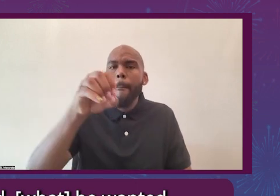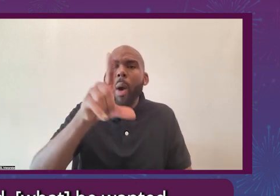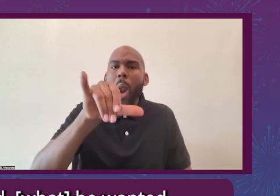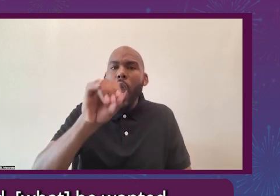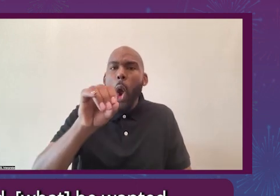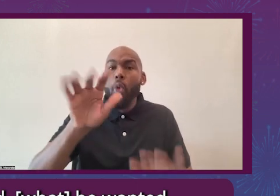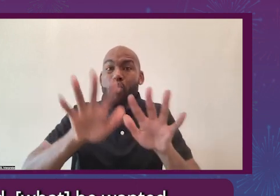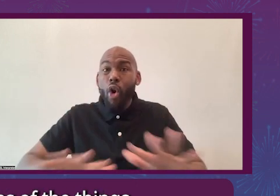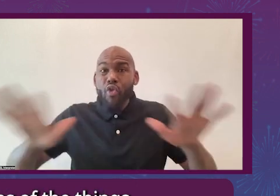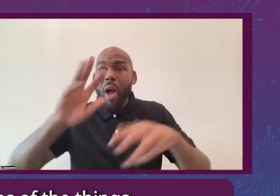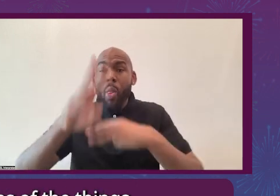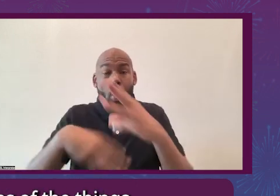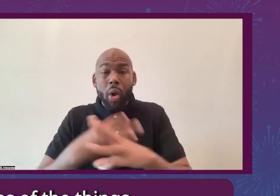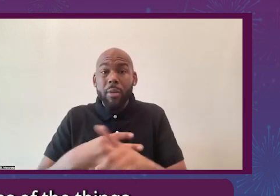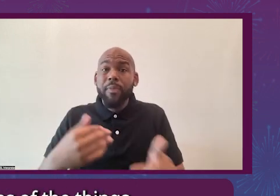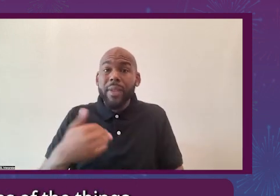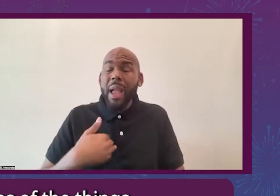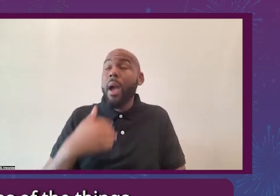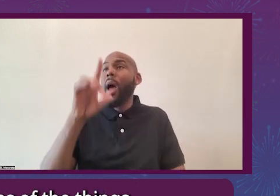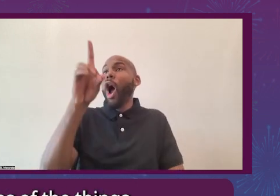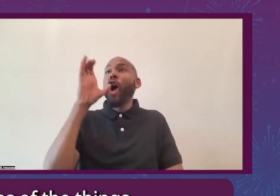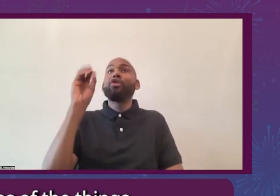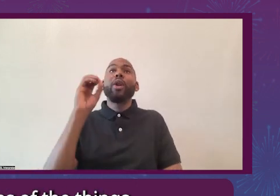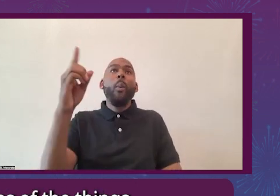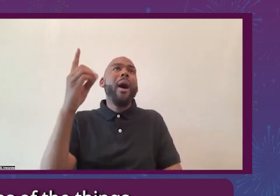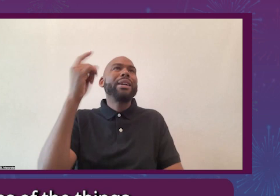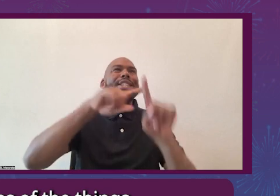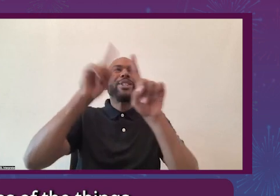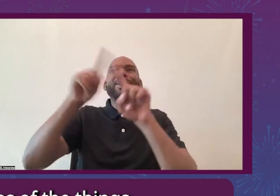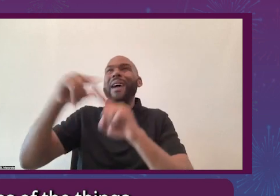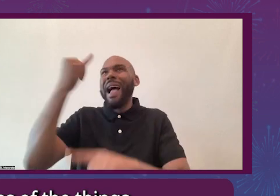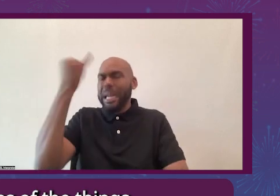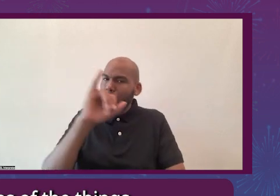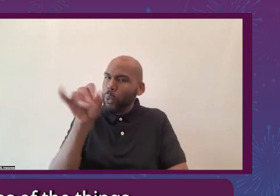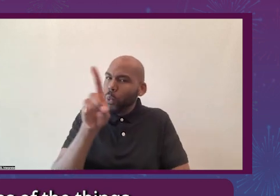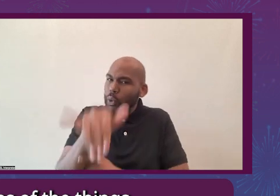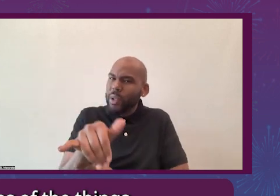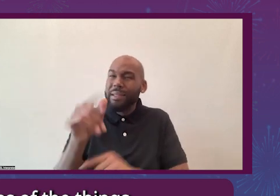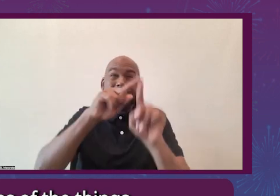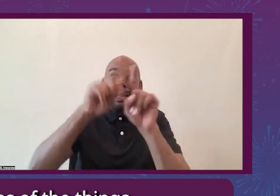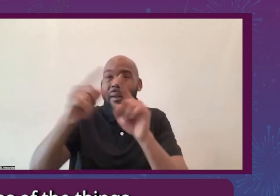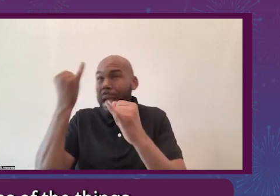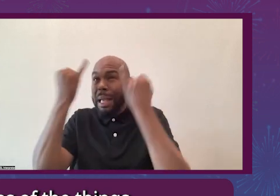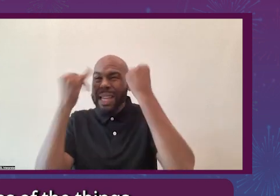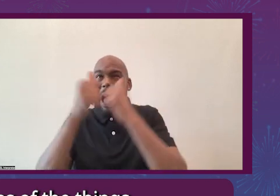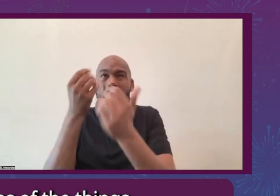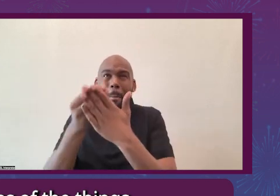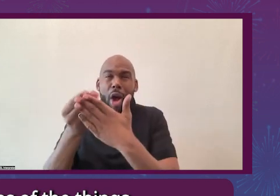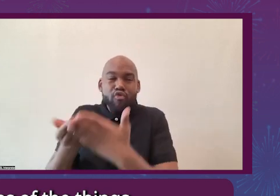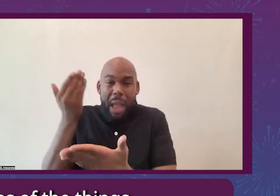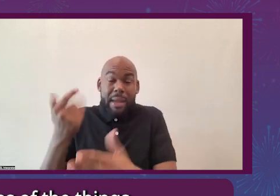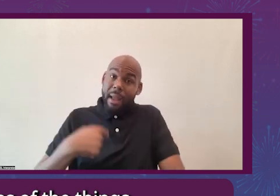eradicate polio around the world. And Judy, of course, had 101 ideas of the things that she wanted to raise